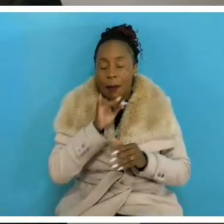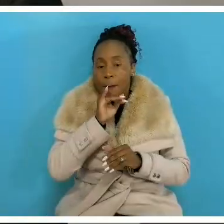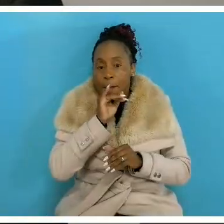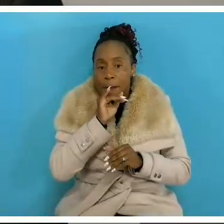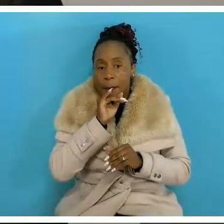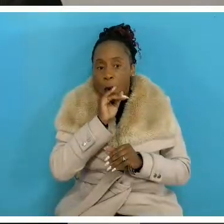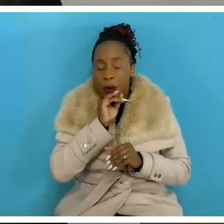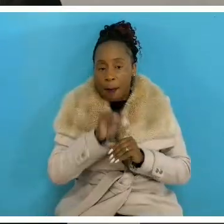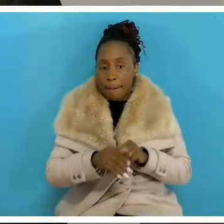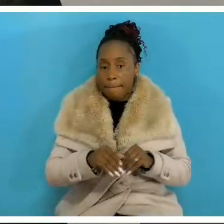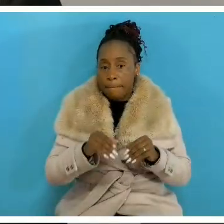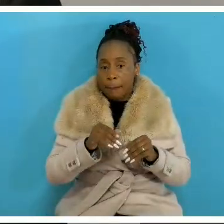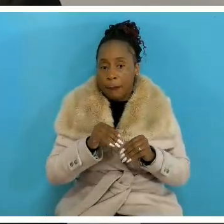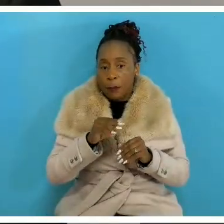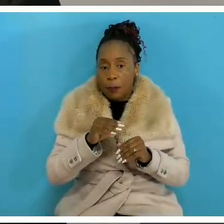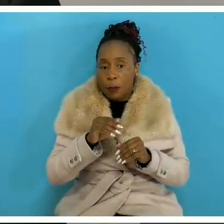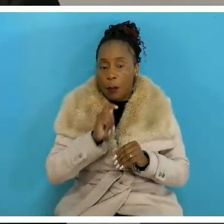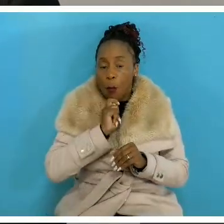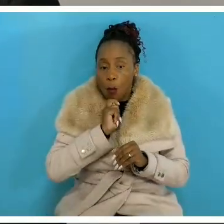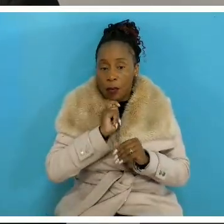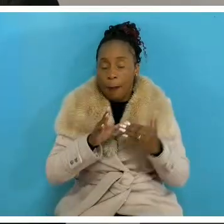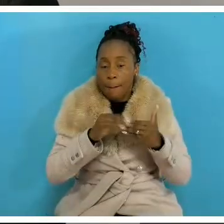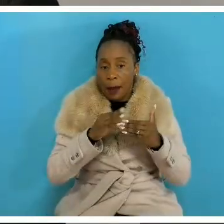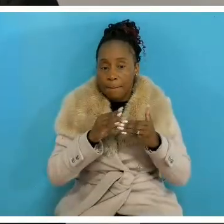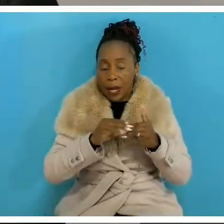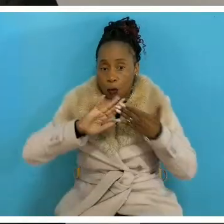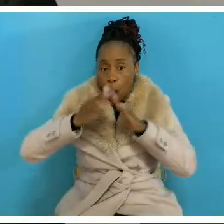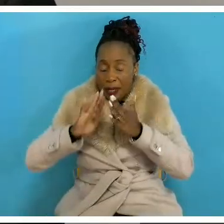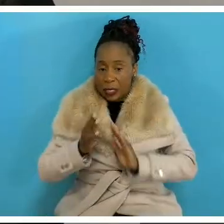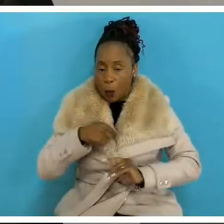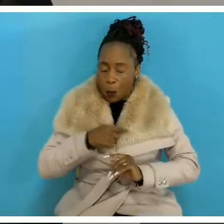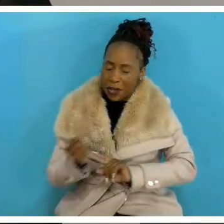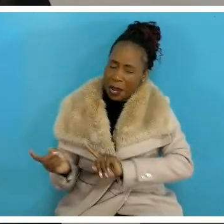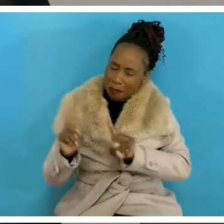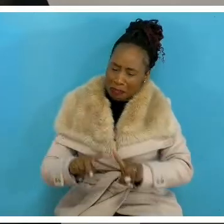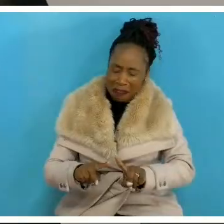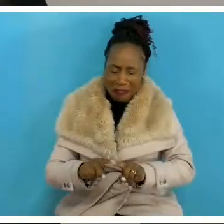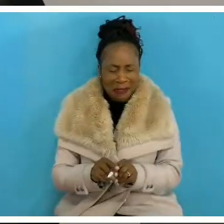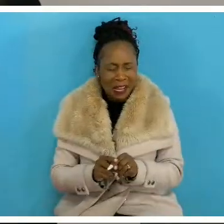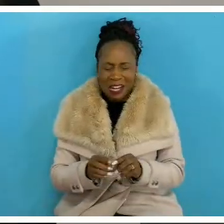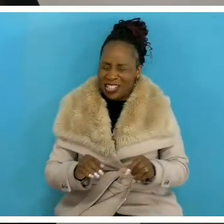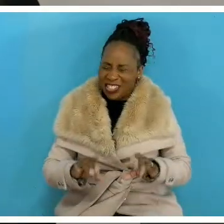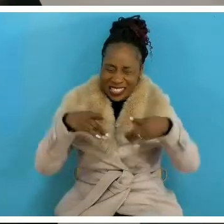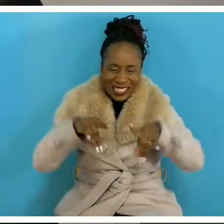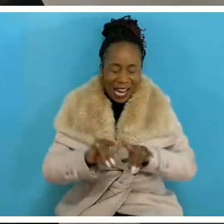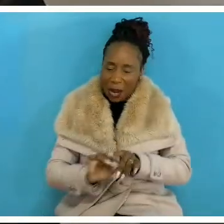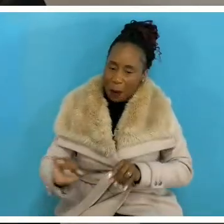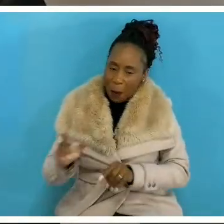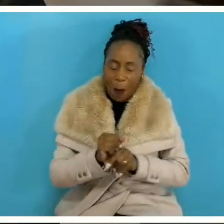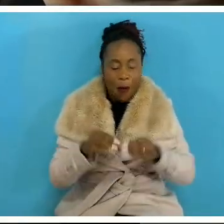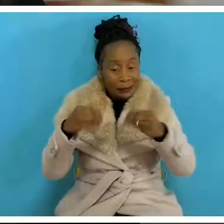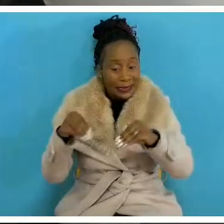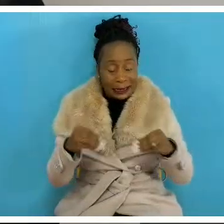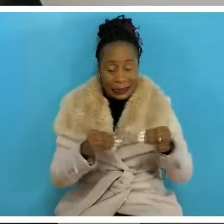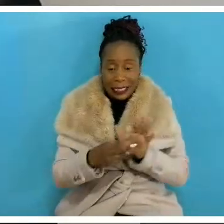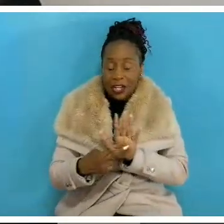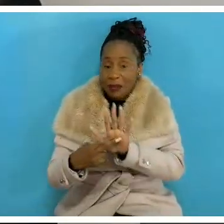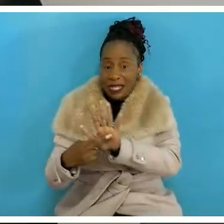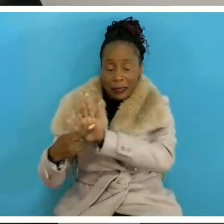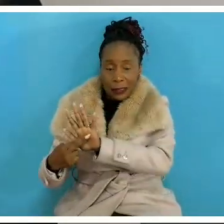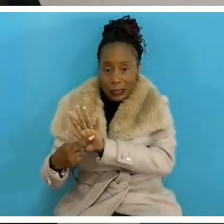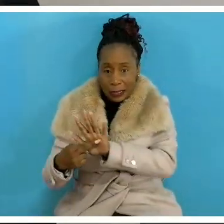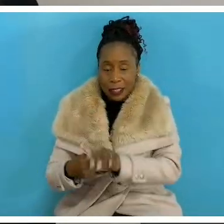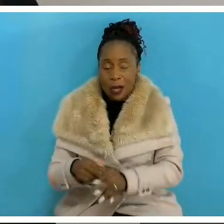community. We are here in full force, Chair. All the entities are represented.